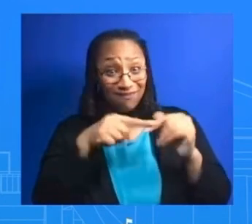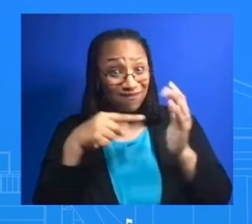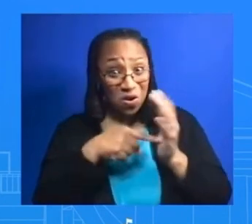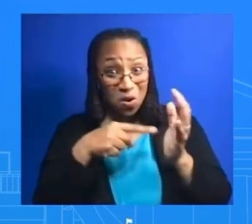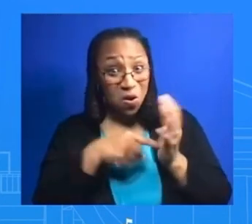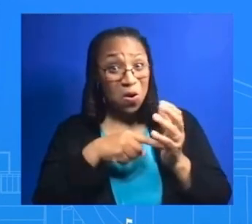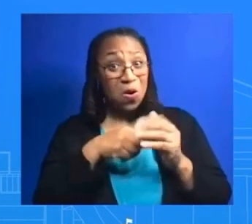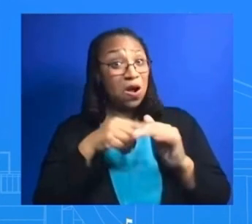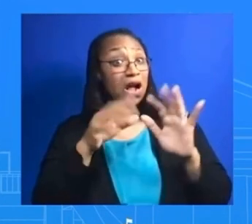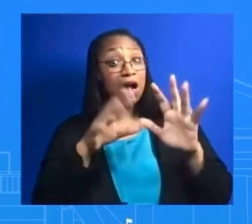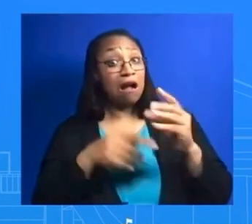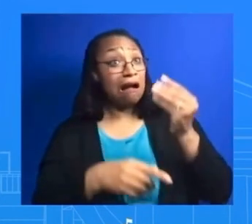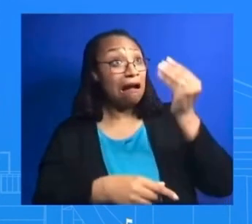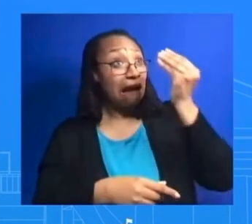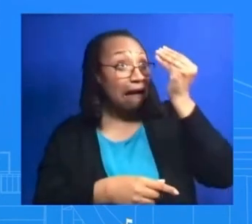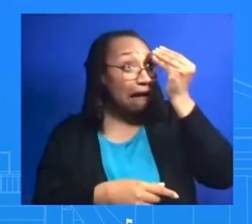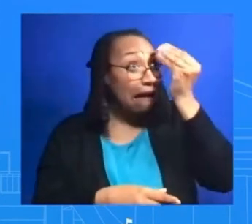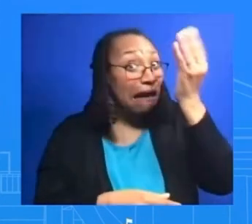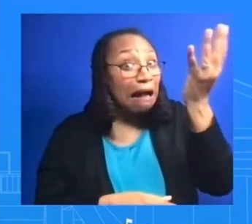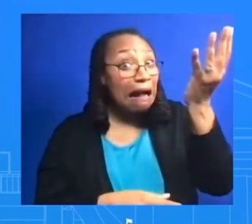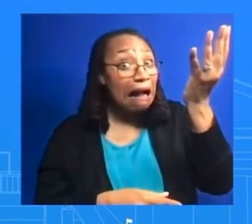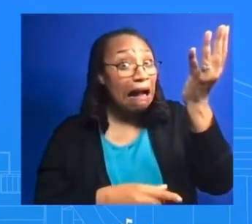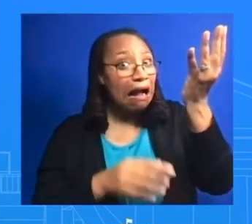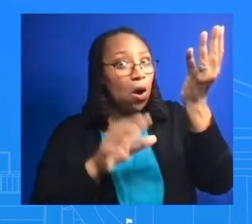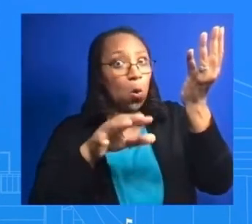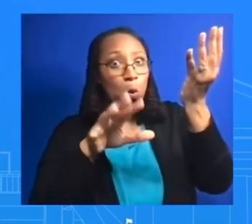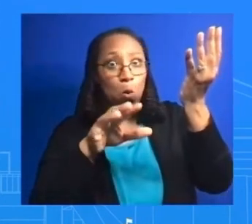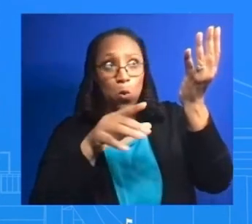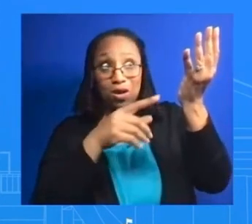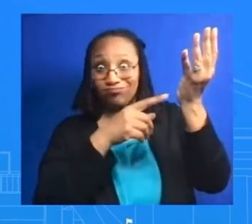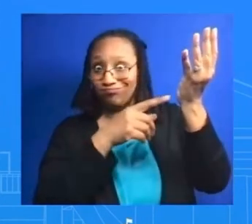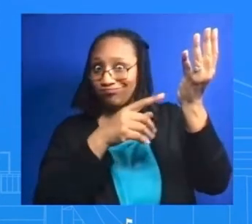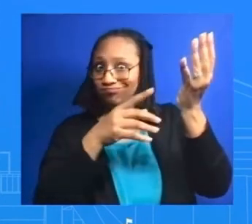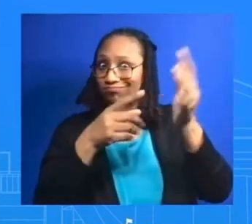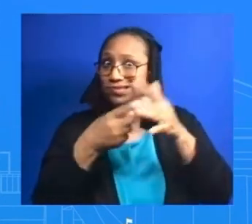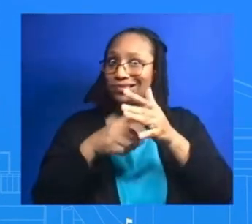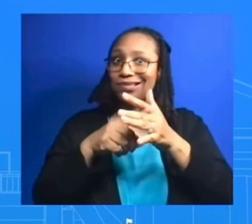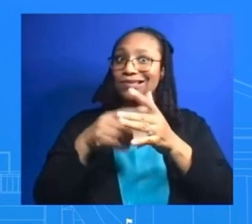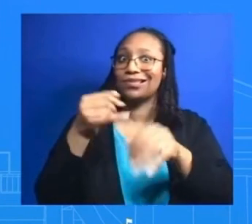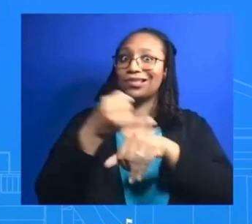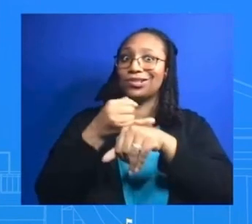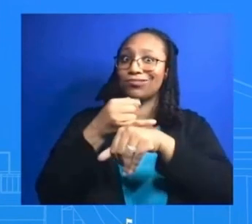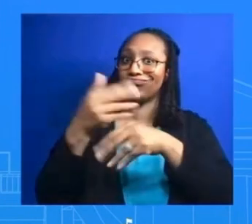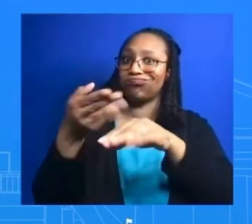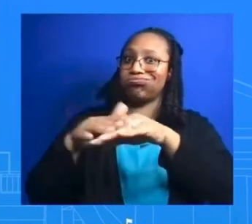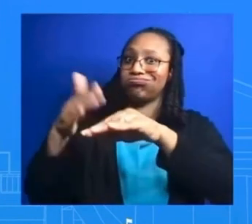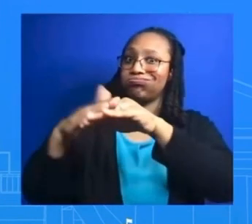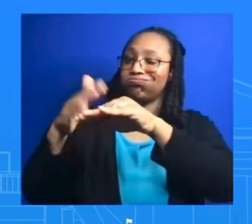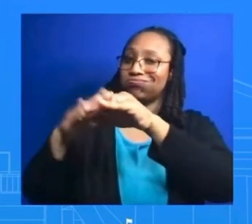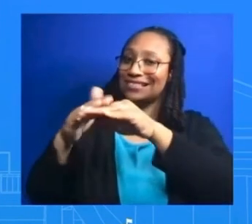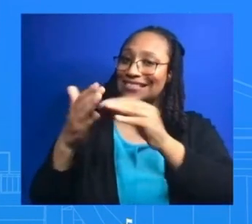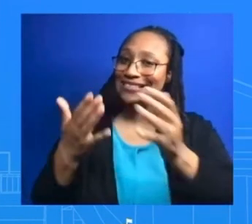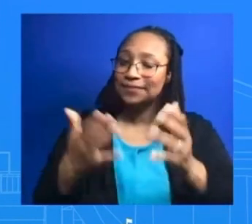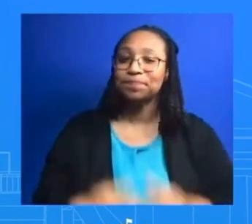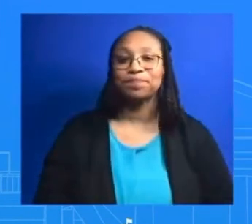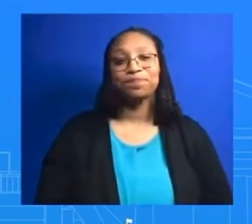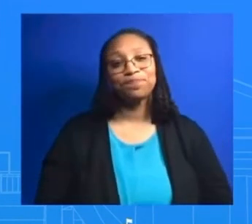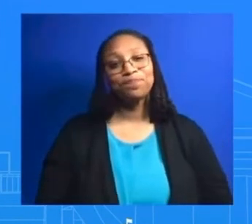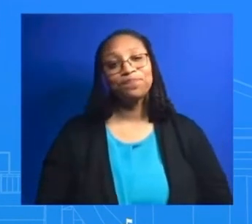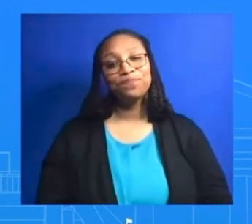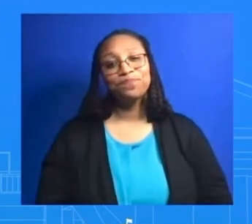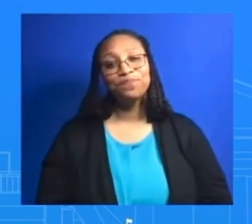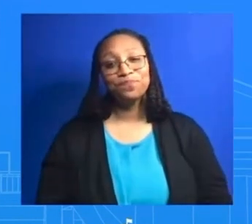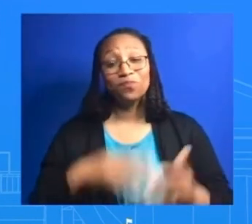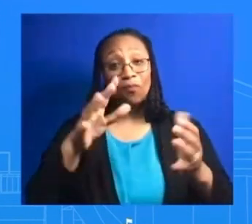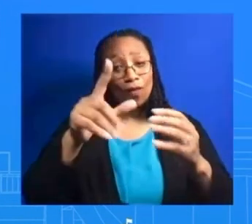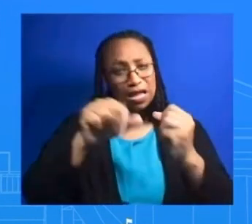And if the process on the new rulemaking takes longer than 12 months, would you be willing to extend this beyond a